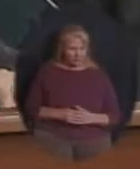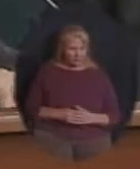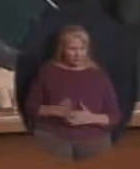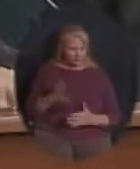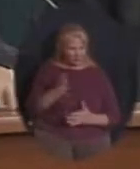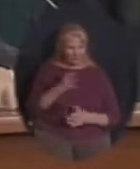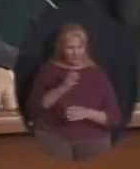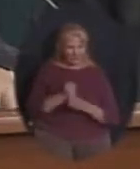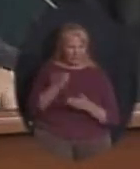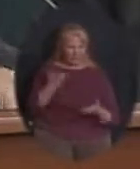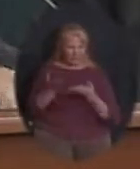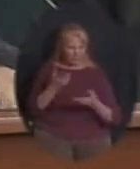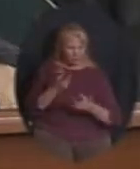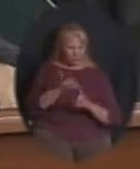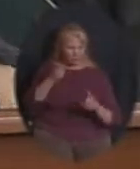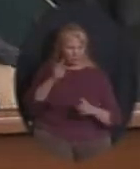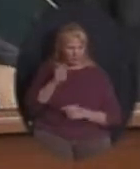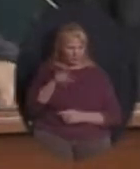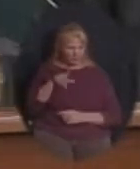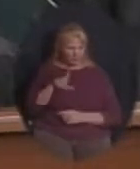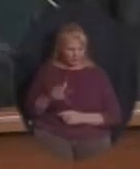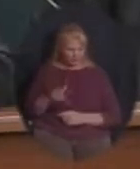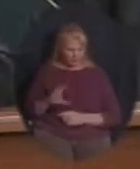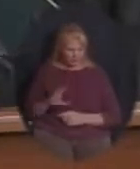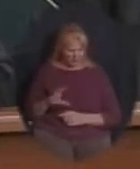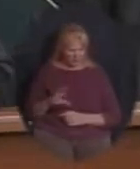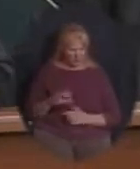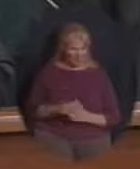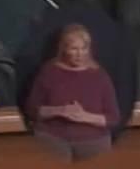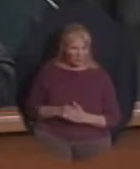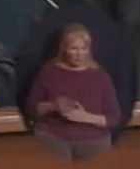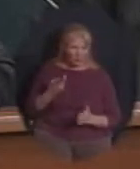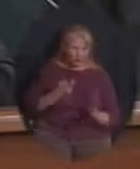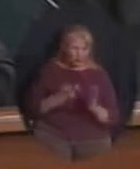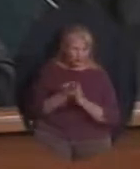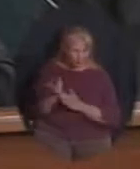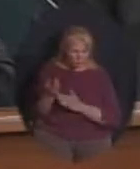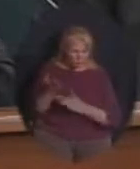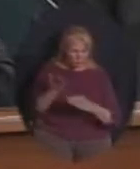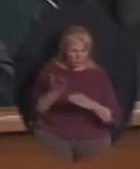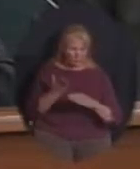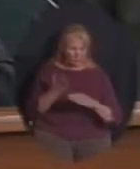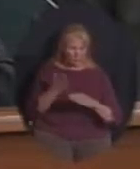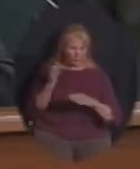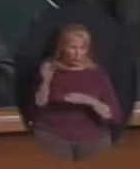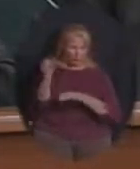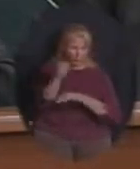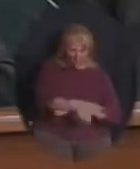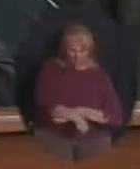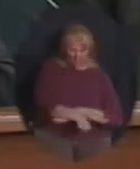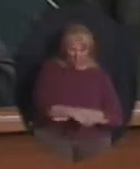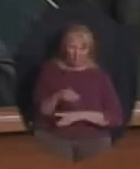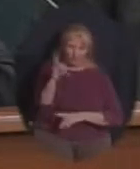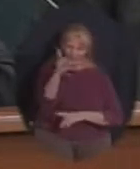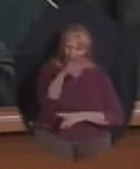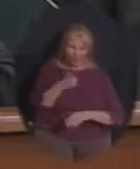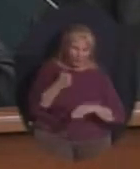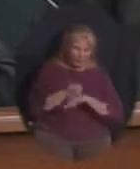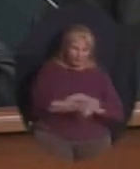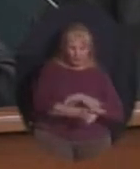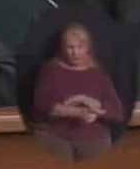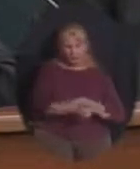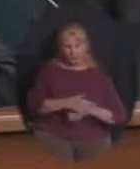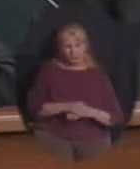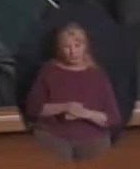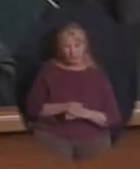will be fully documented, straightforward, and clean. The truth will overcome Mr. Clark's false allegations and misrepresentation of information. I